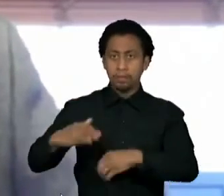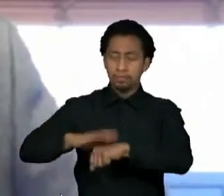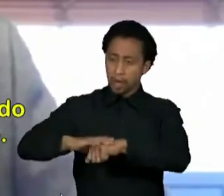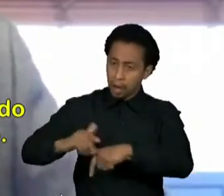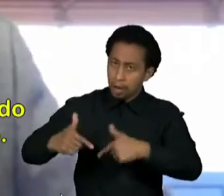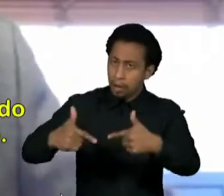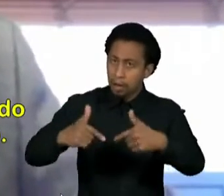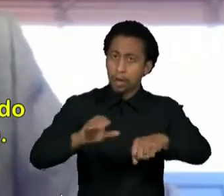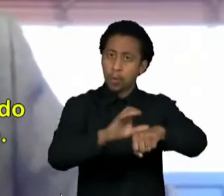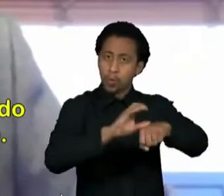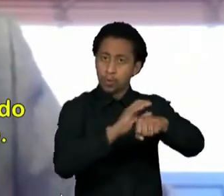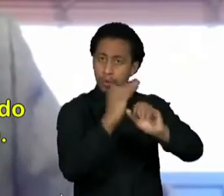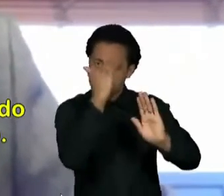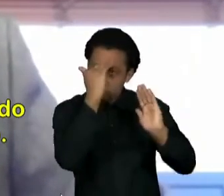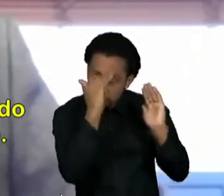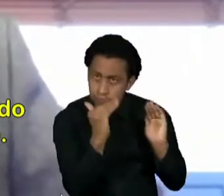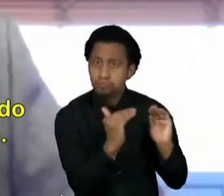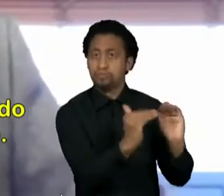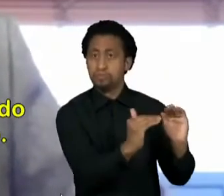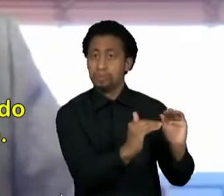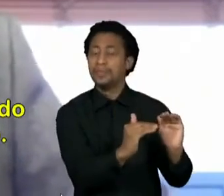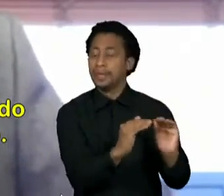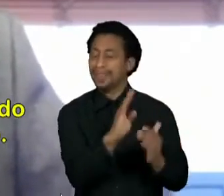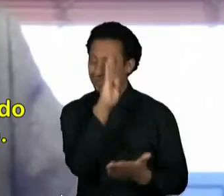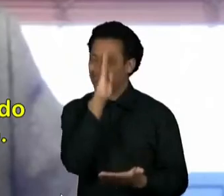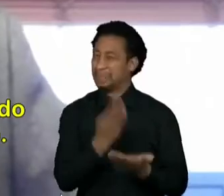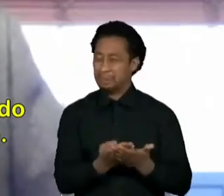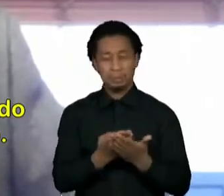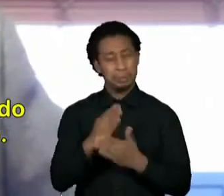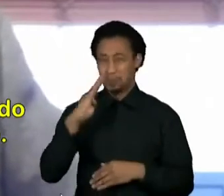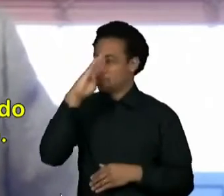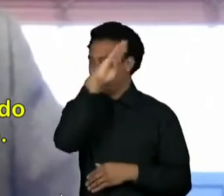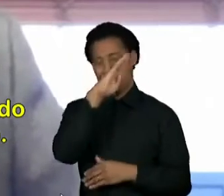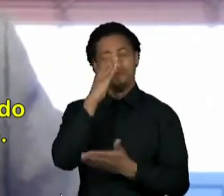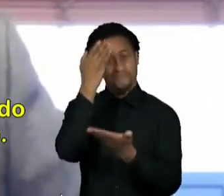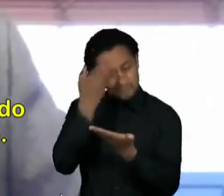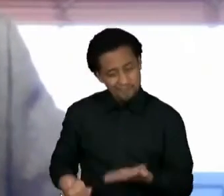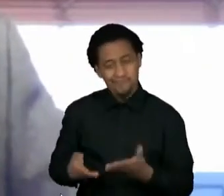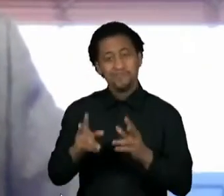Constitution, it will be hard for Bolsonaro to. I think he's likely to fail like Trump.